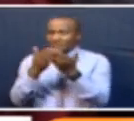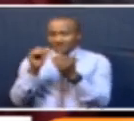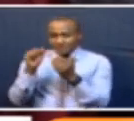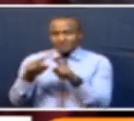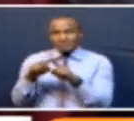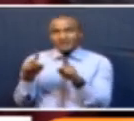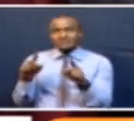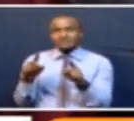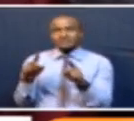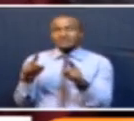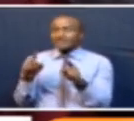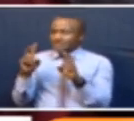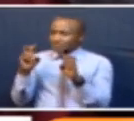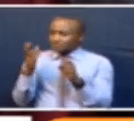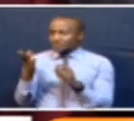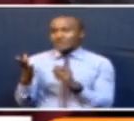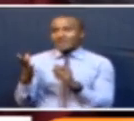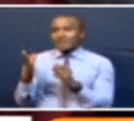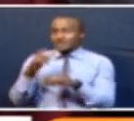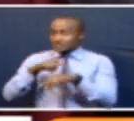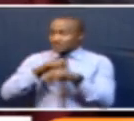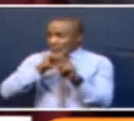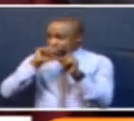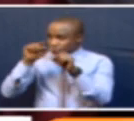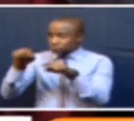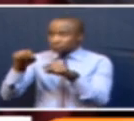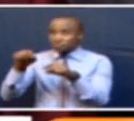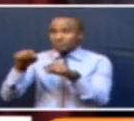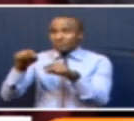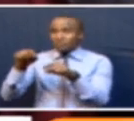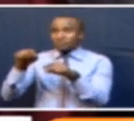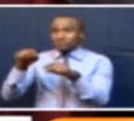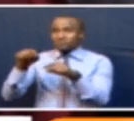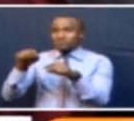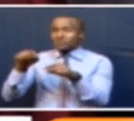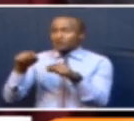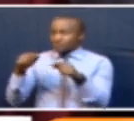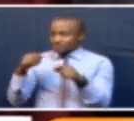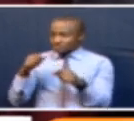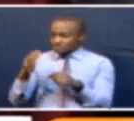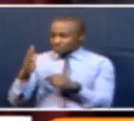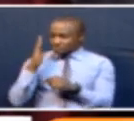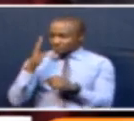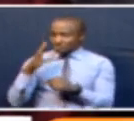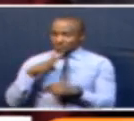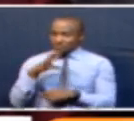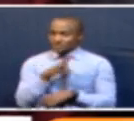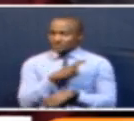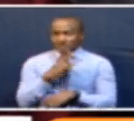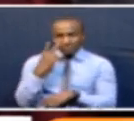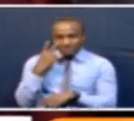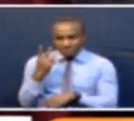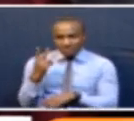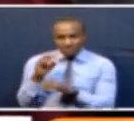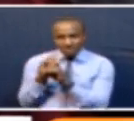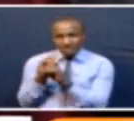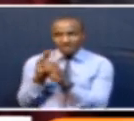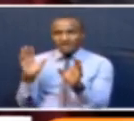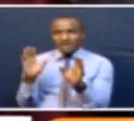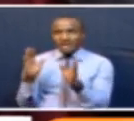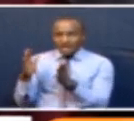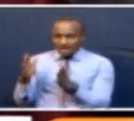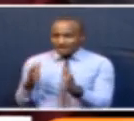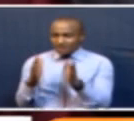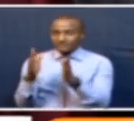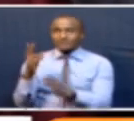also been some issues. When we visited the dam as the defense of the security committee, we were able to see that there were two rivers in